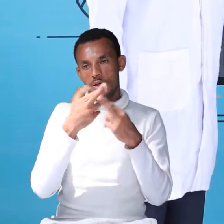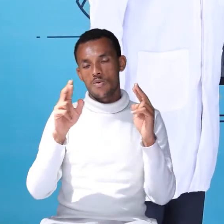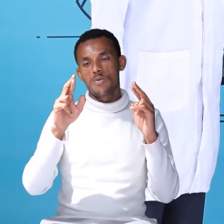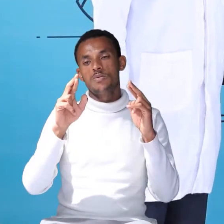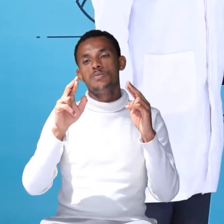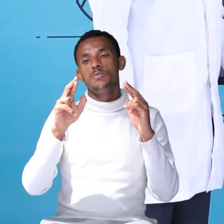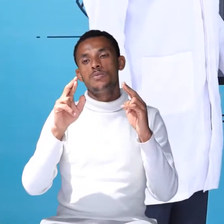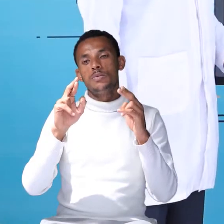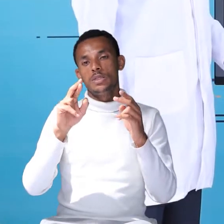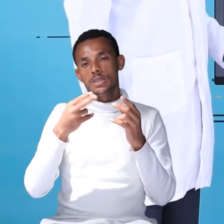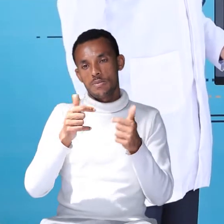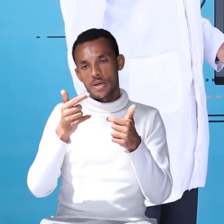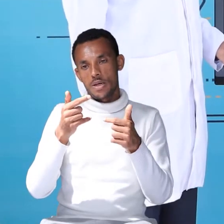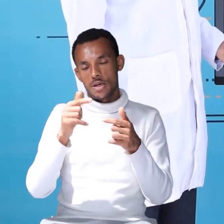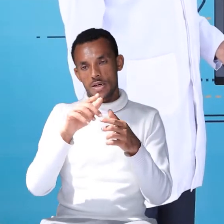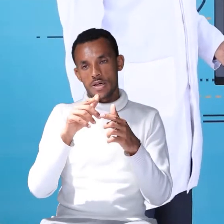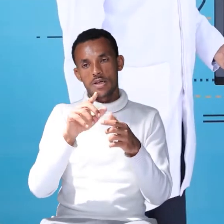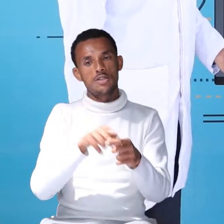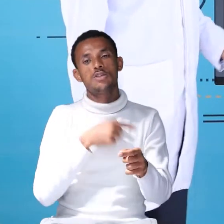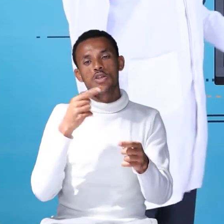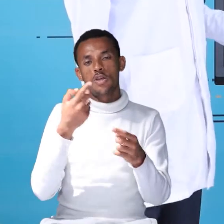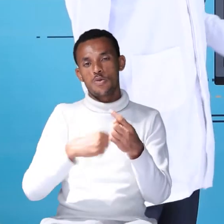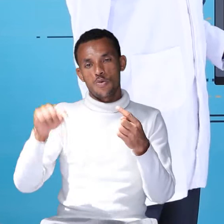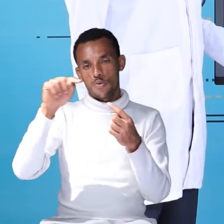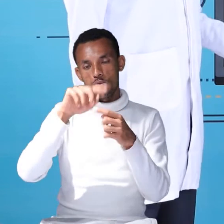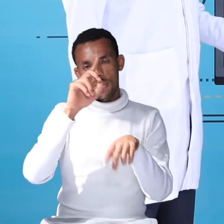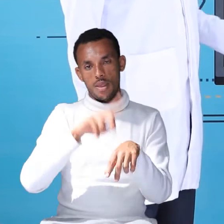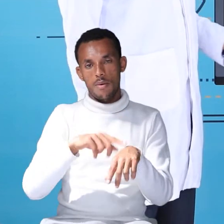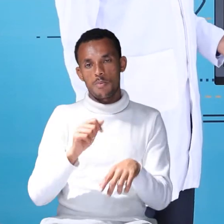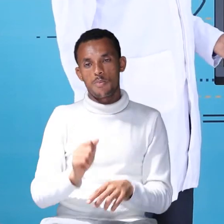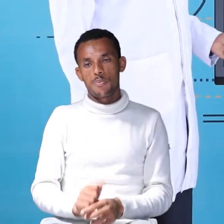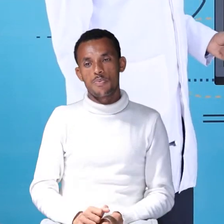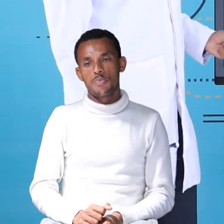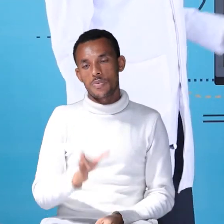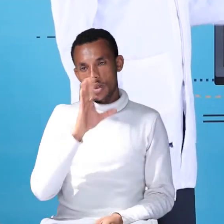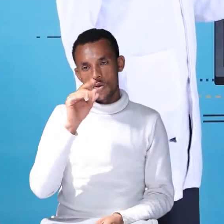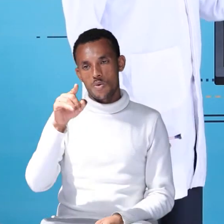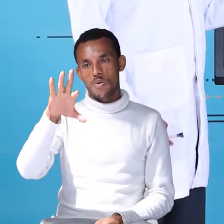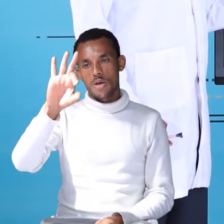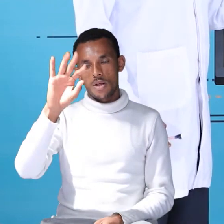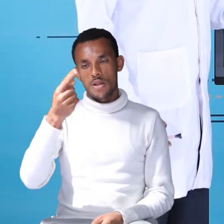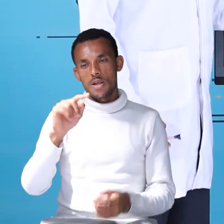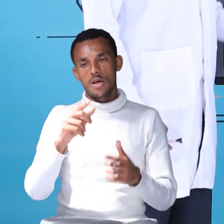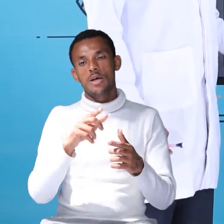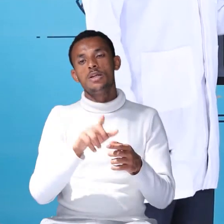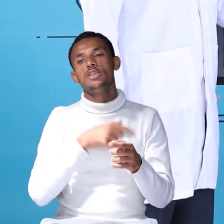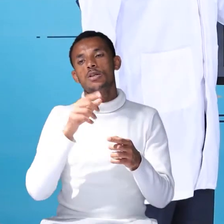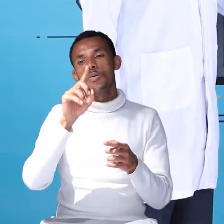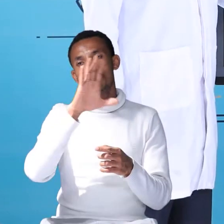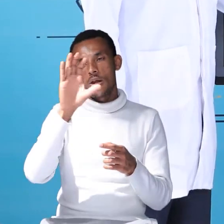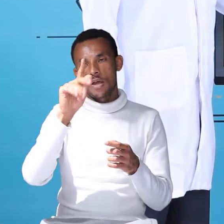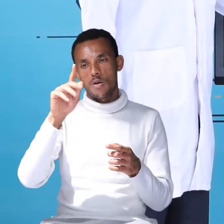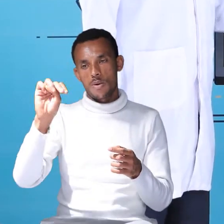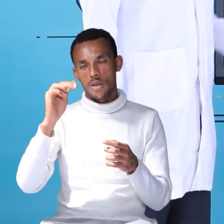speed of his journey, distance to time it will be. And you will have the distance 100 kilometers